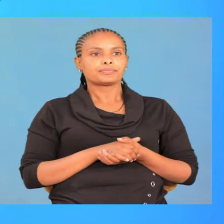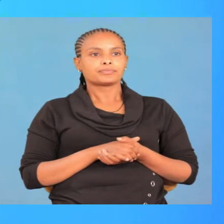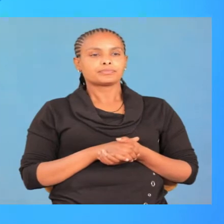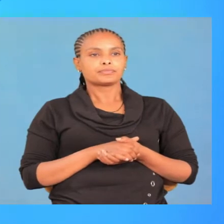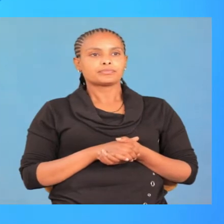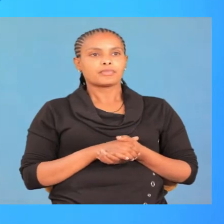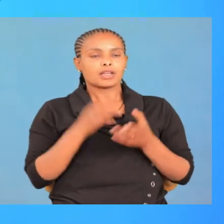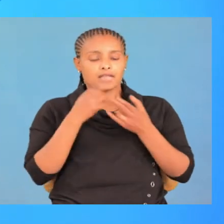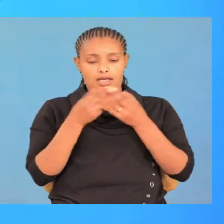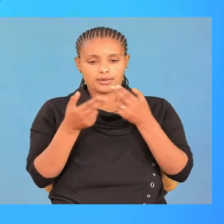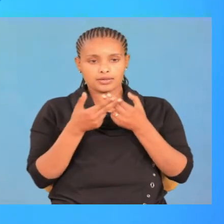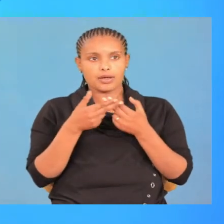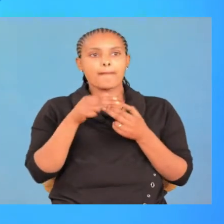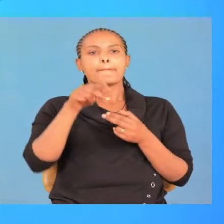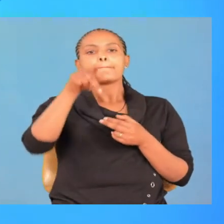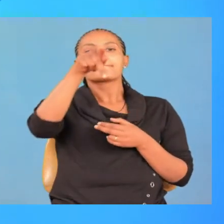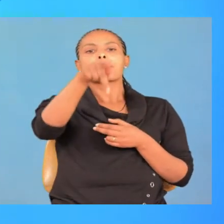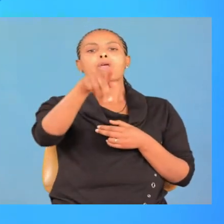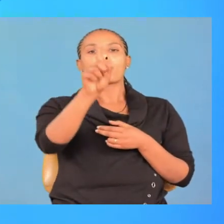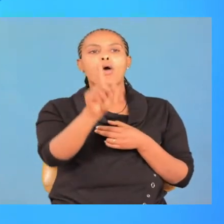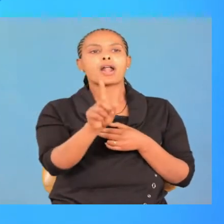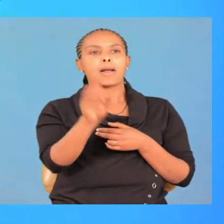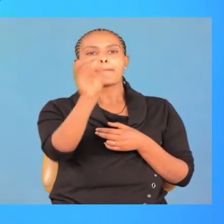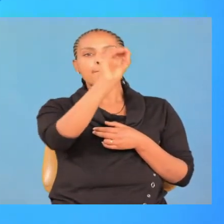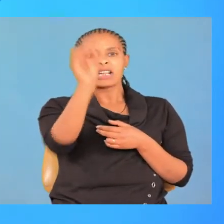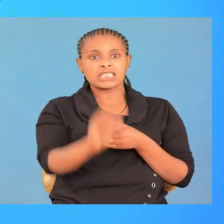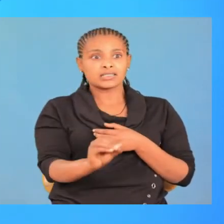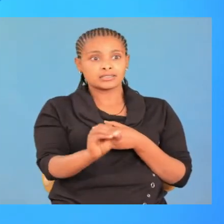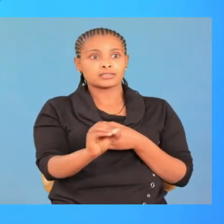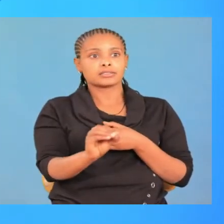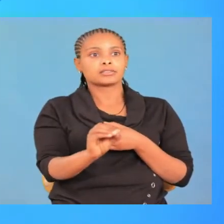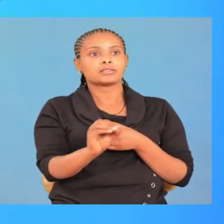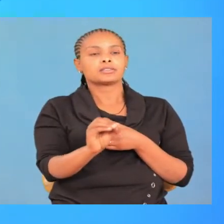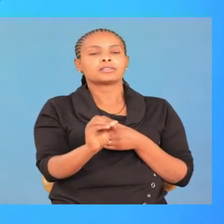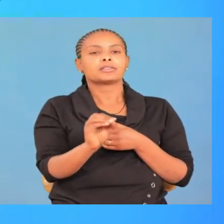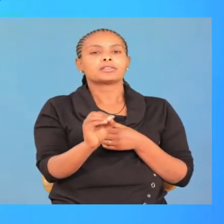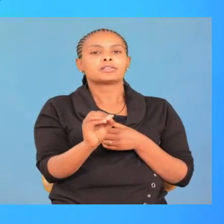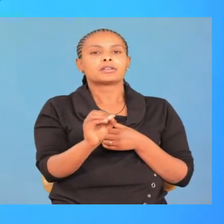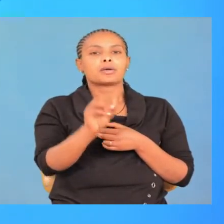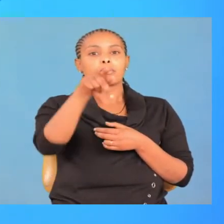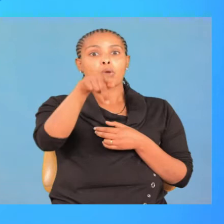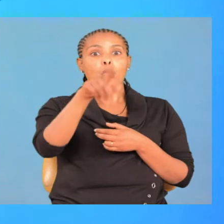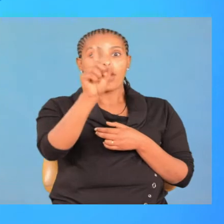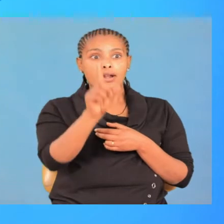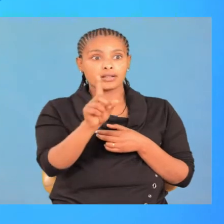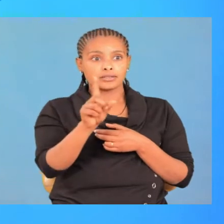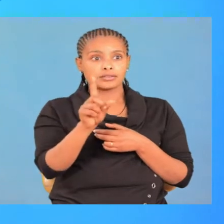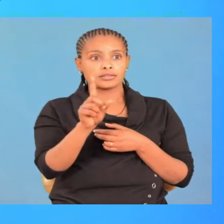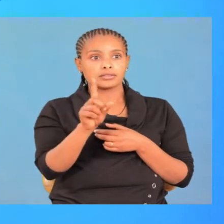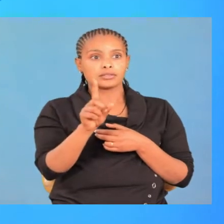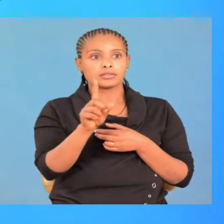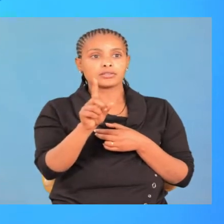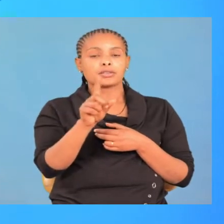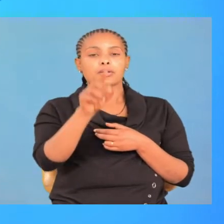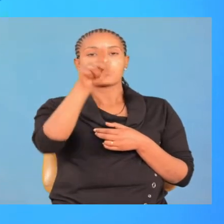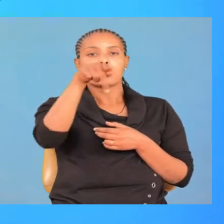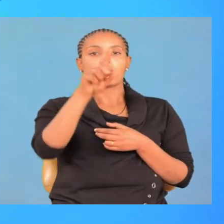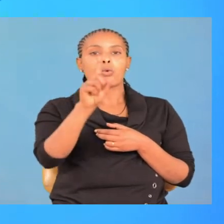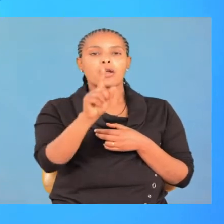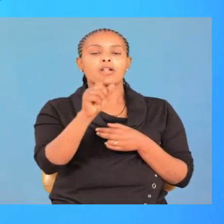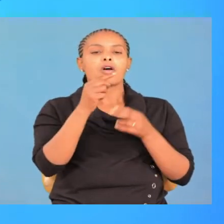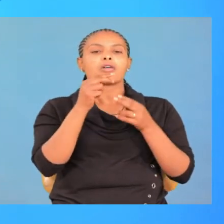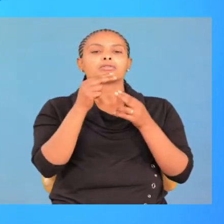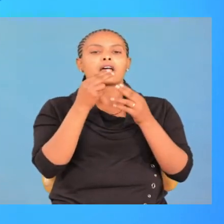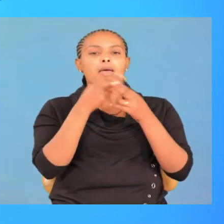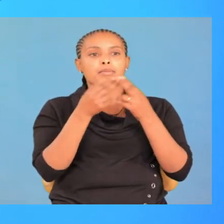34.97 times P1 is percent abundance 1, which is P1 times P1 over